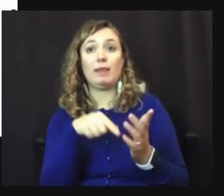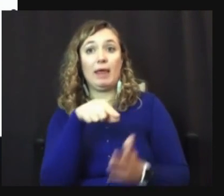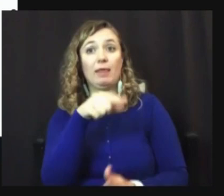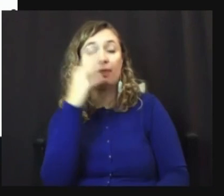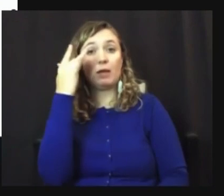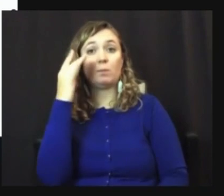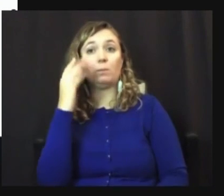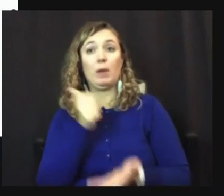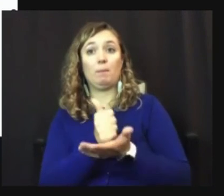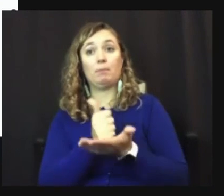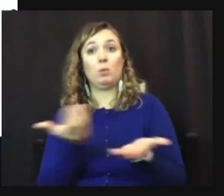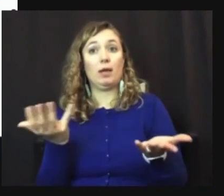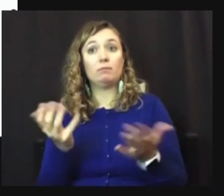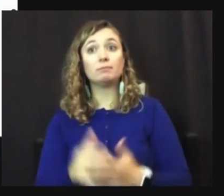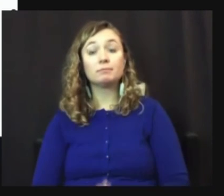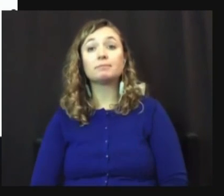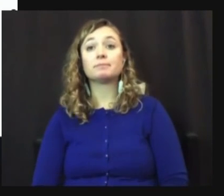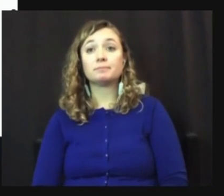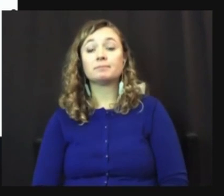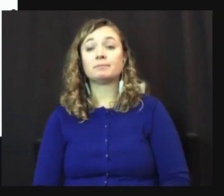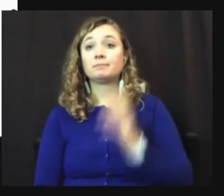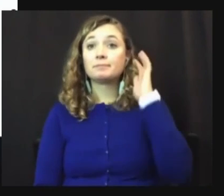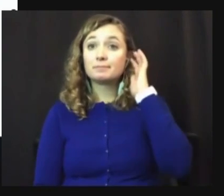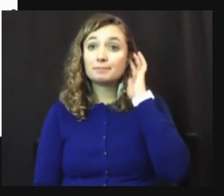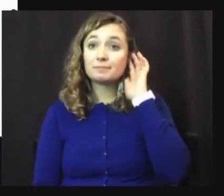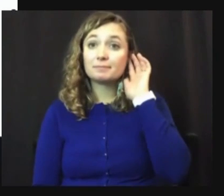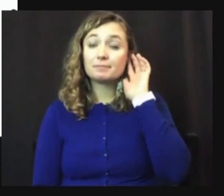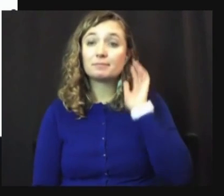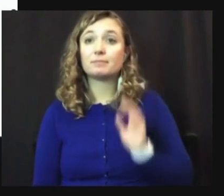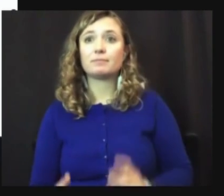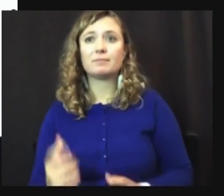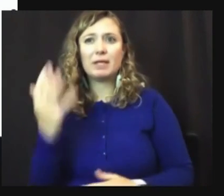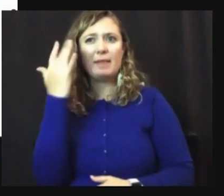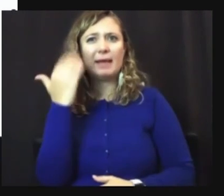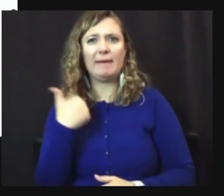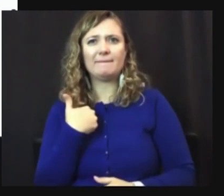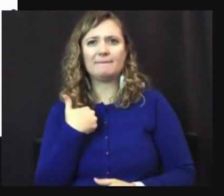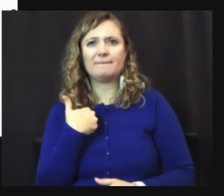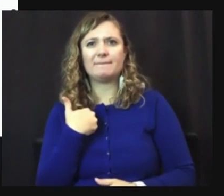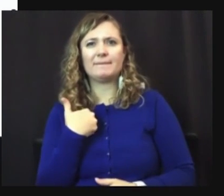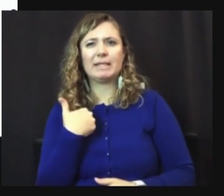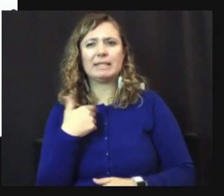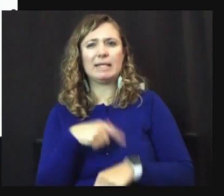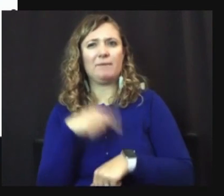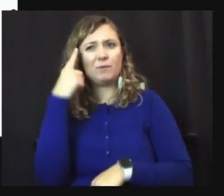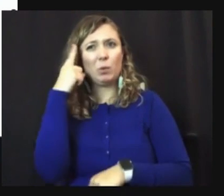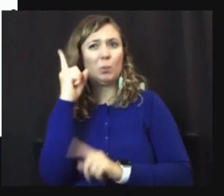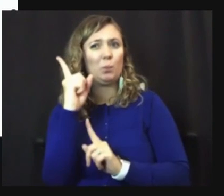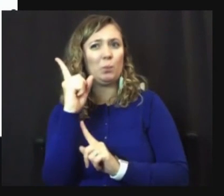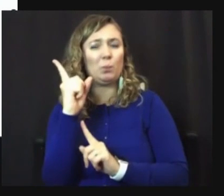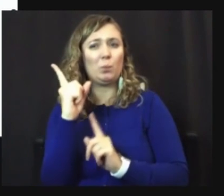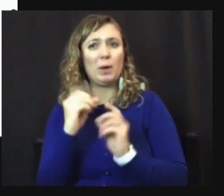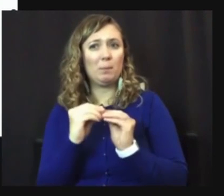Yeah. So I think I have time for one more question.